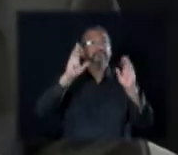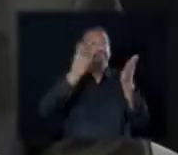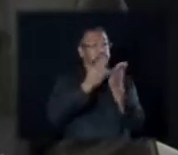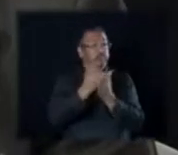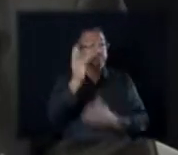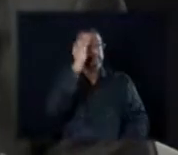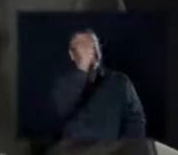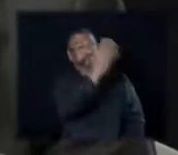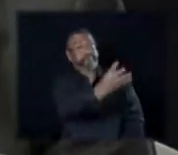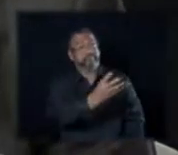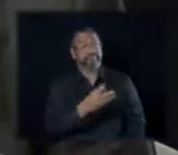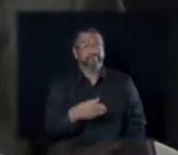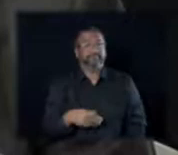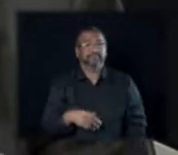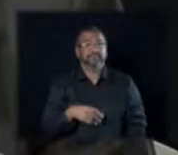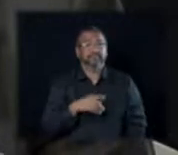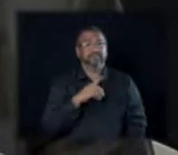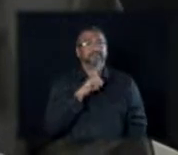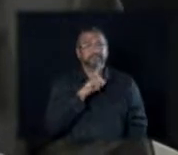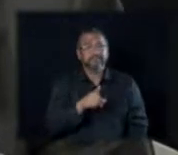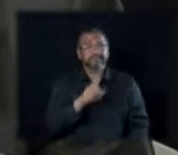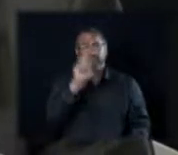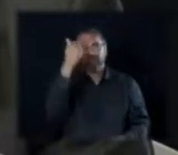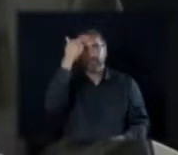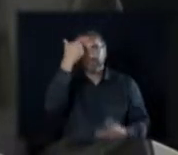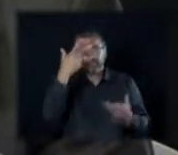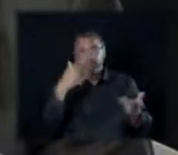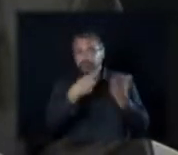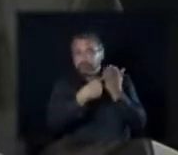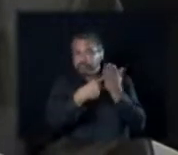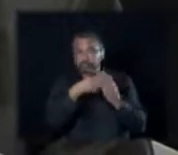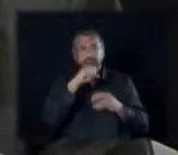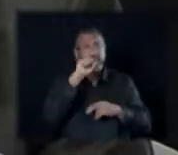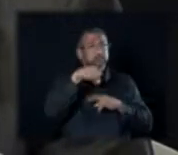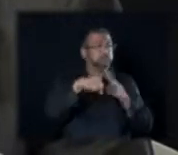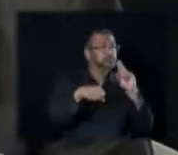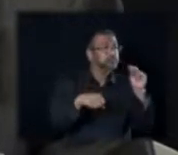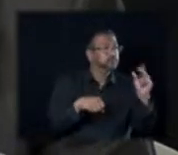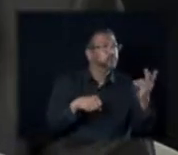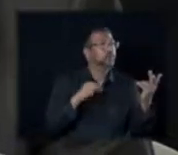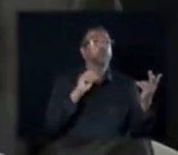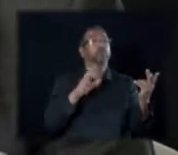honest to truth? We've had those conversations with the government, or have we?